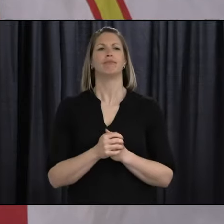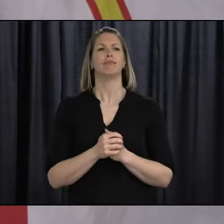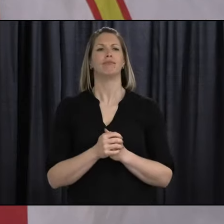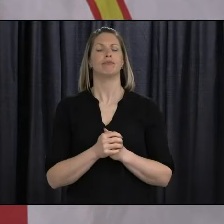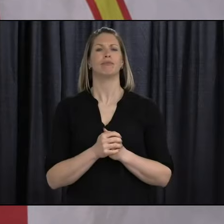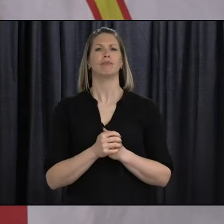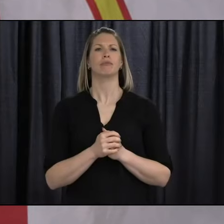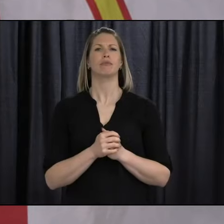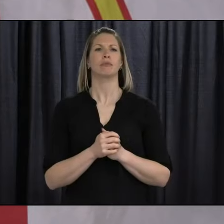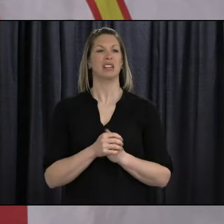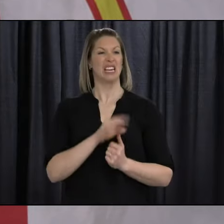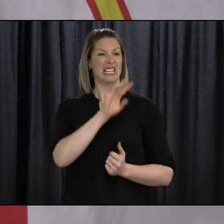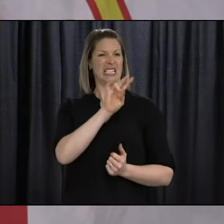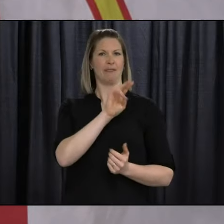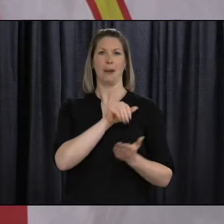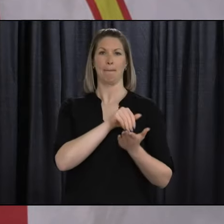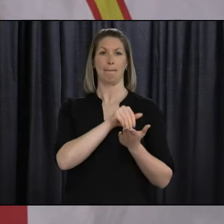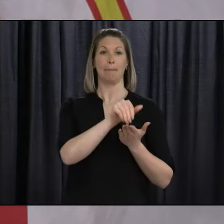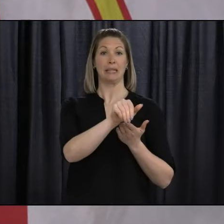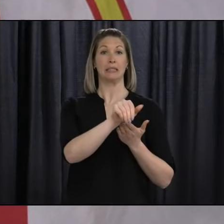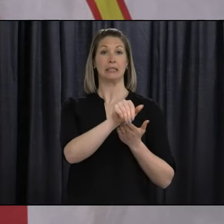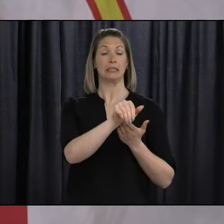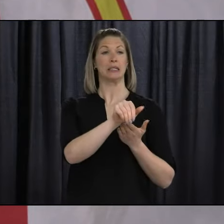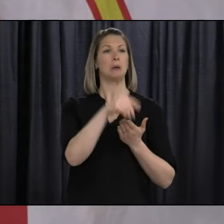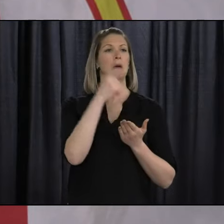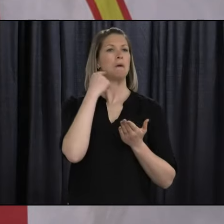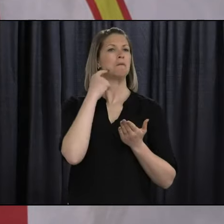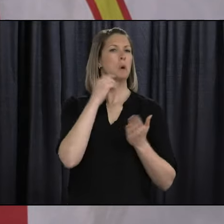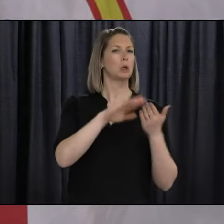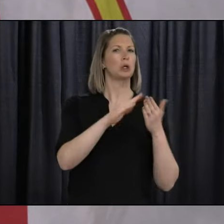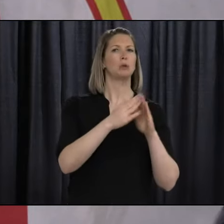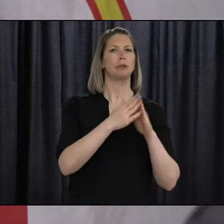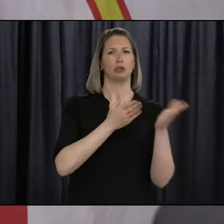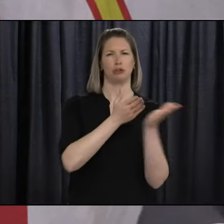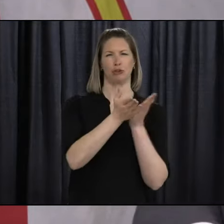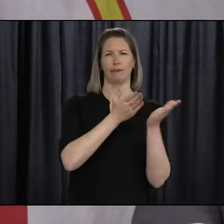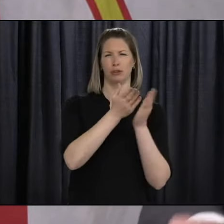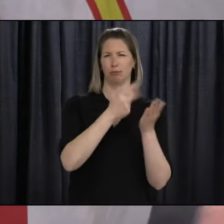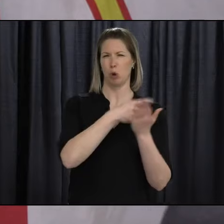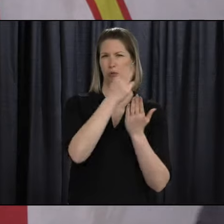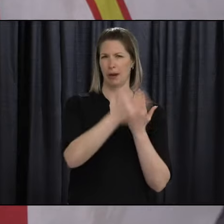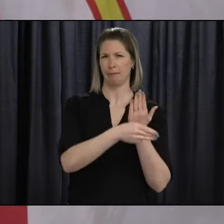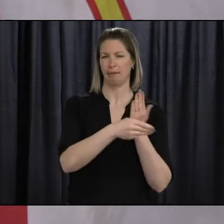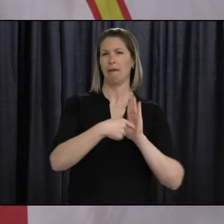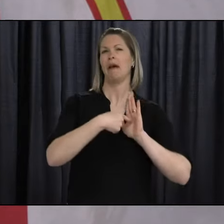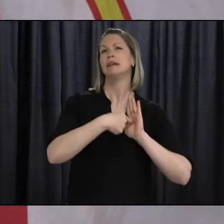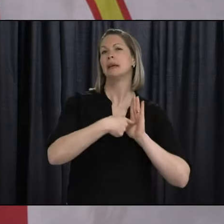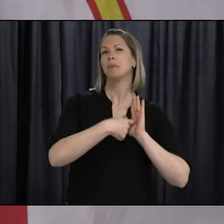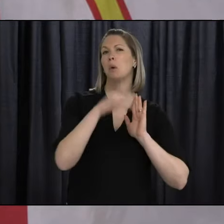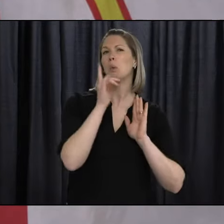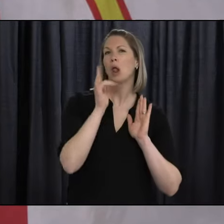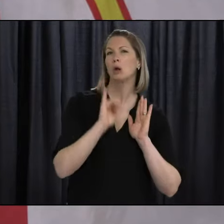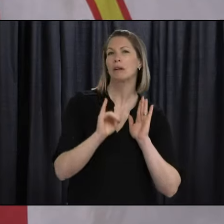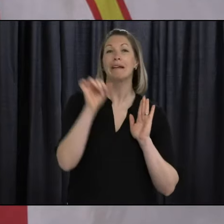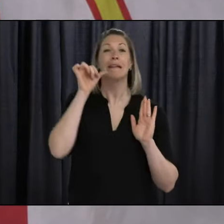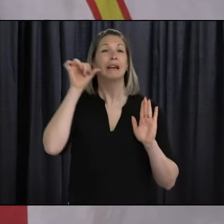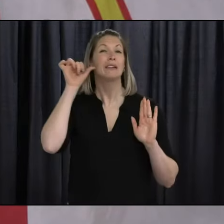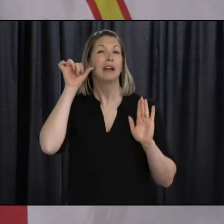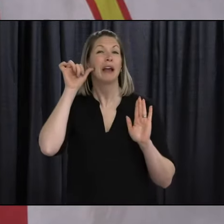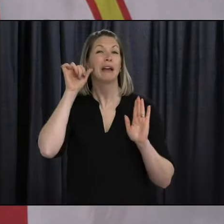Some nearly $7 billion have been exactly there in community-based services. And good examples that you will see, I mentioned yesterday